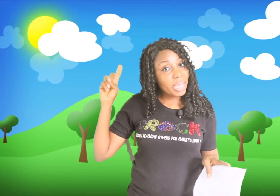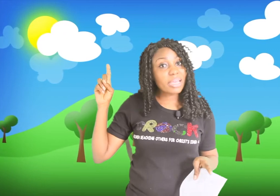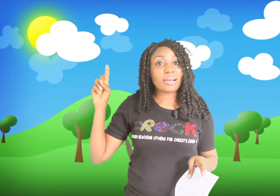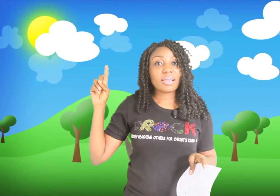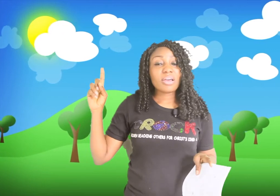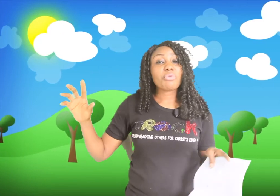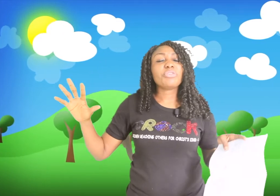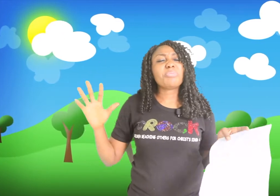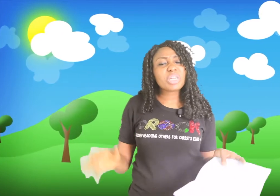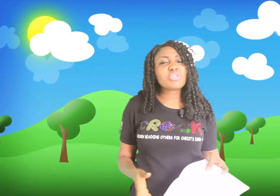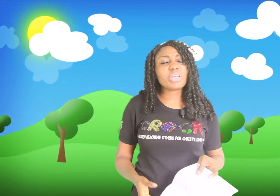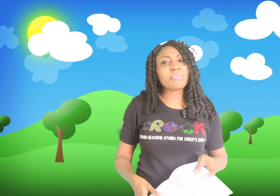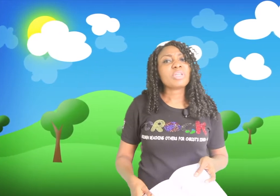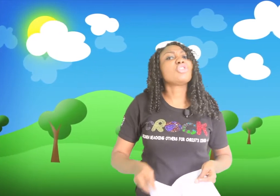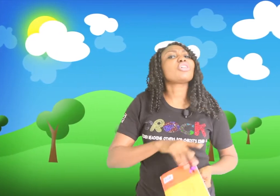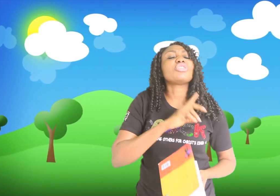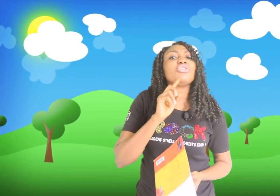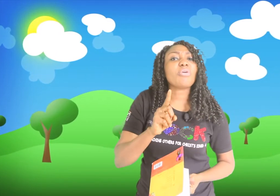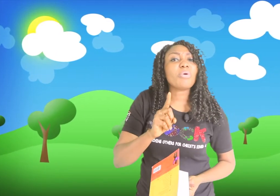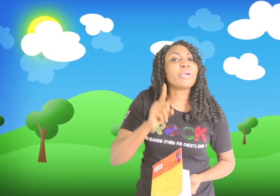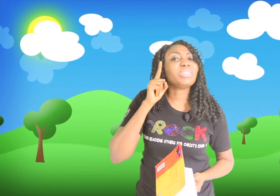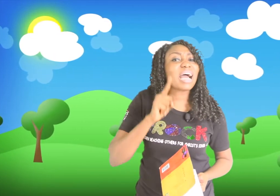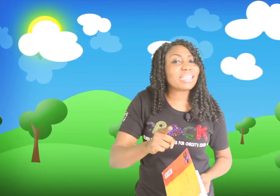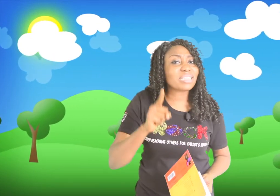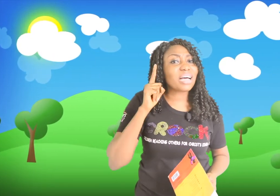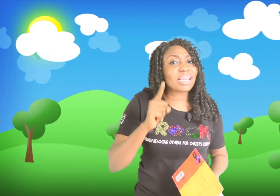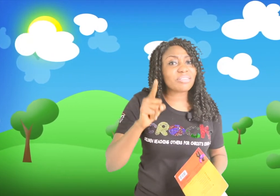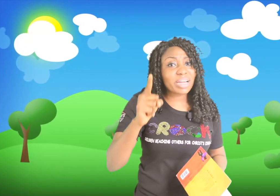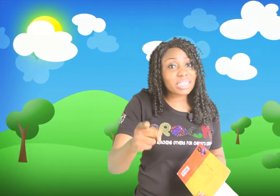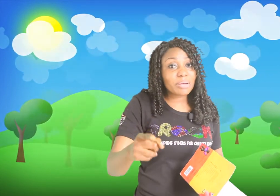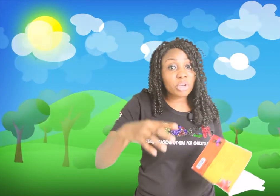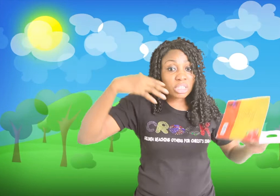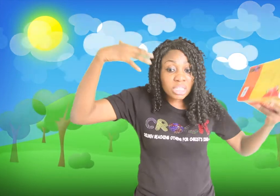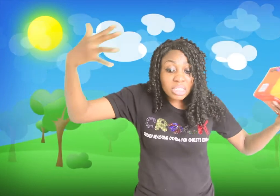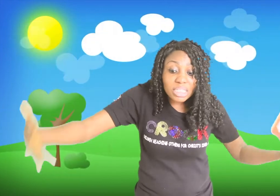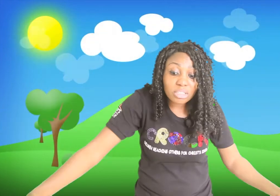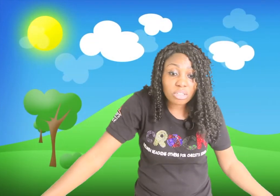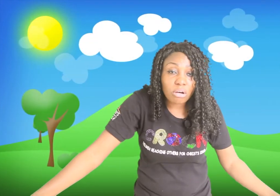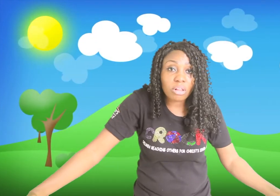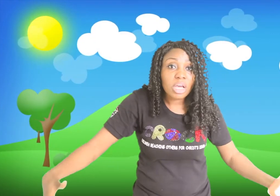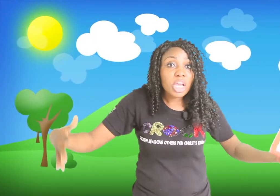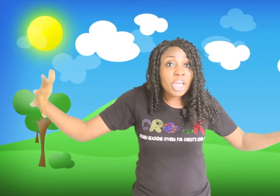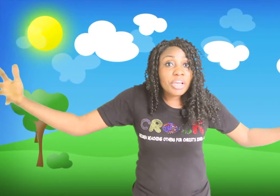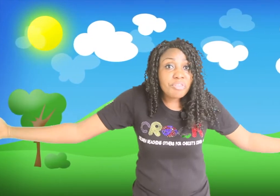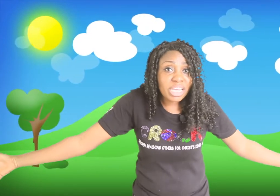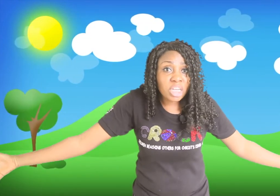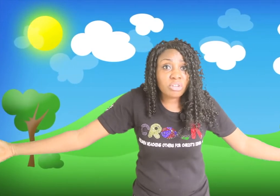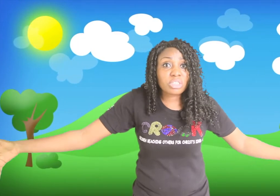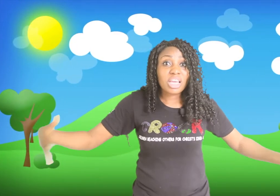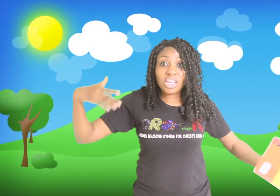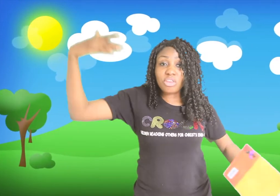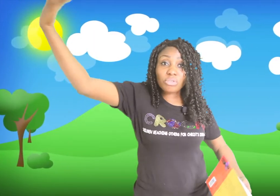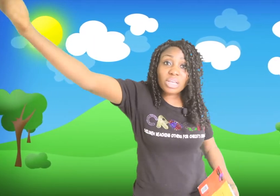our Maker. When you pray to Him, just know He would answer at the right time because He sees us all. He